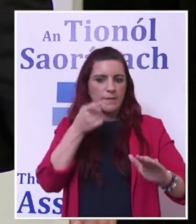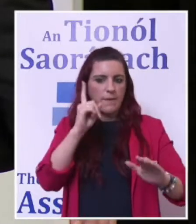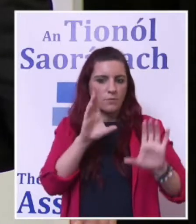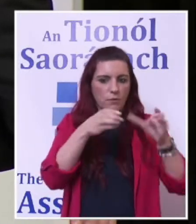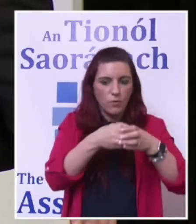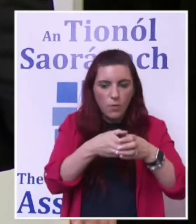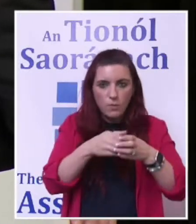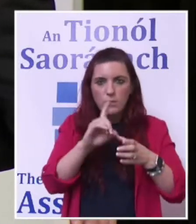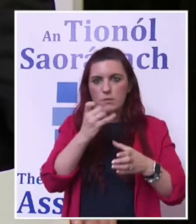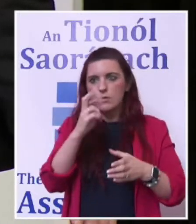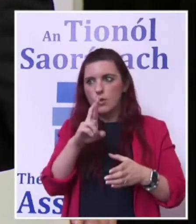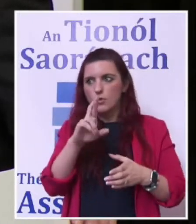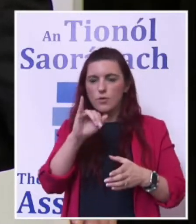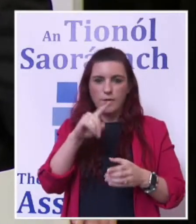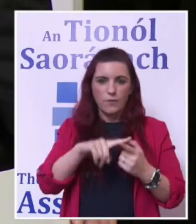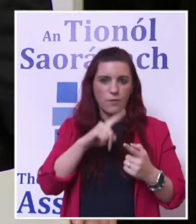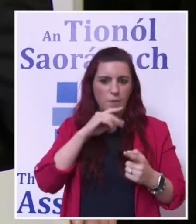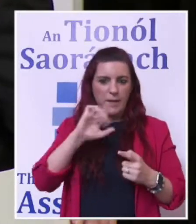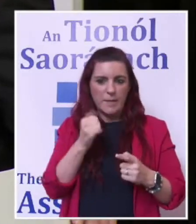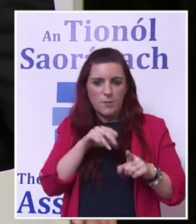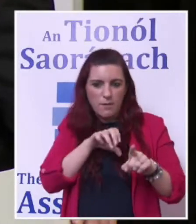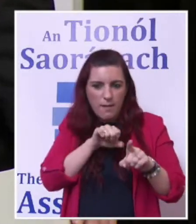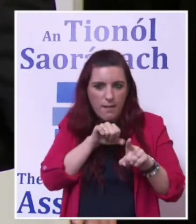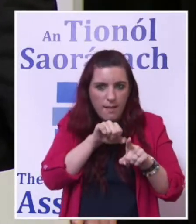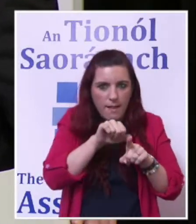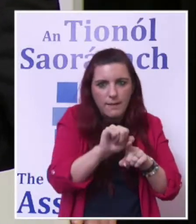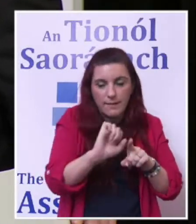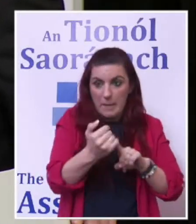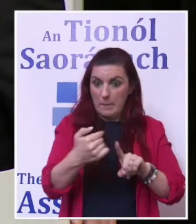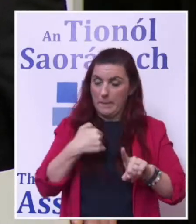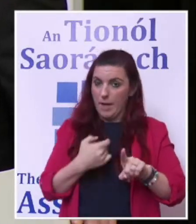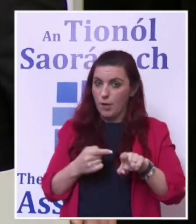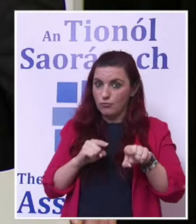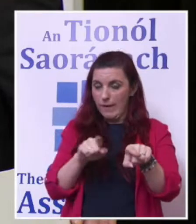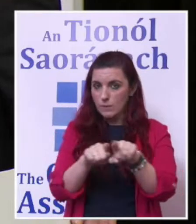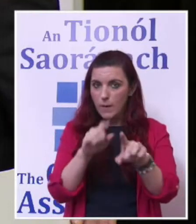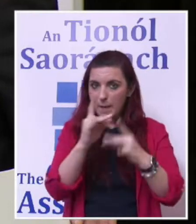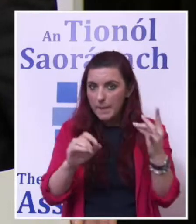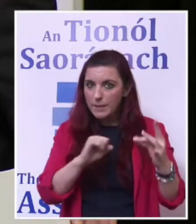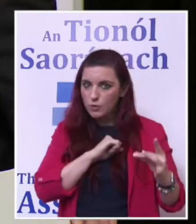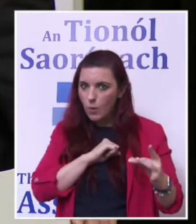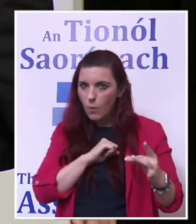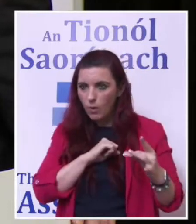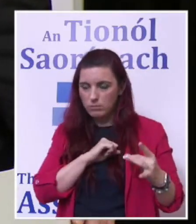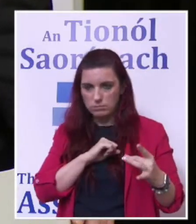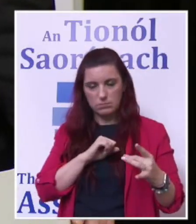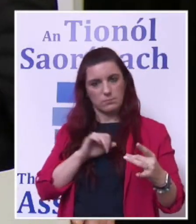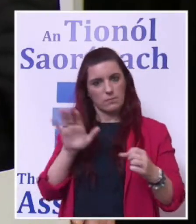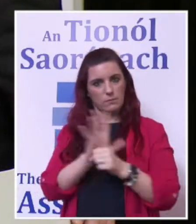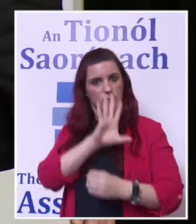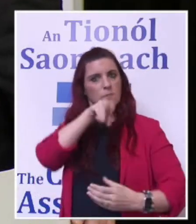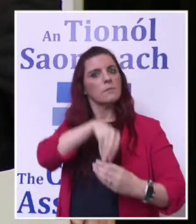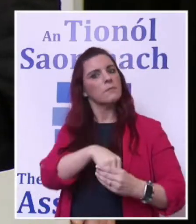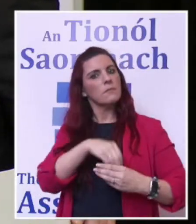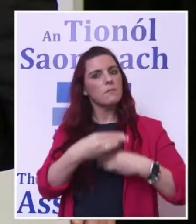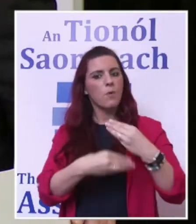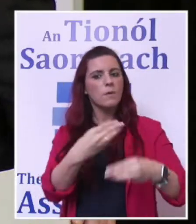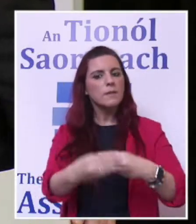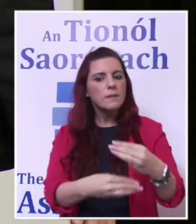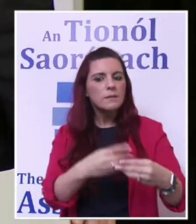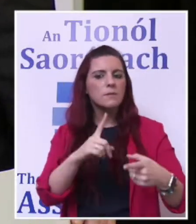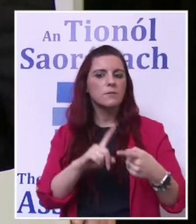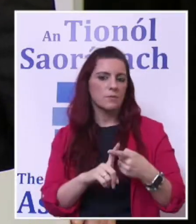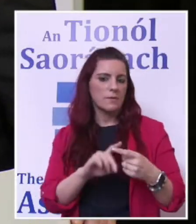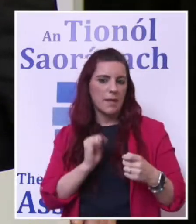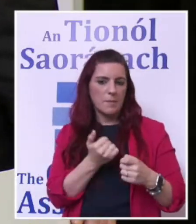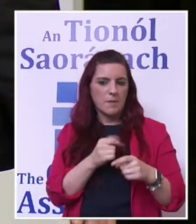to Dr. Jane Suter for keeping us all in check and keeping me in check in terms of making sure we're embracing the deliberative democracy process. keeping on